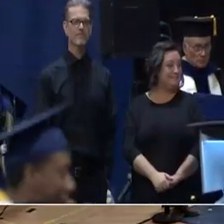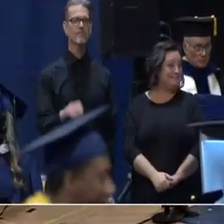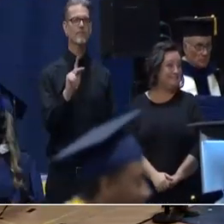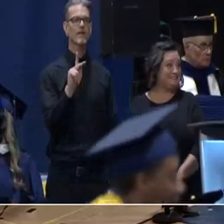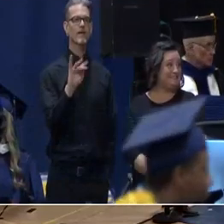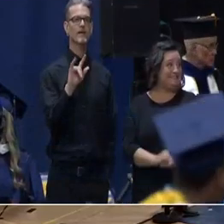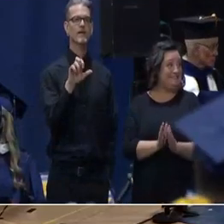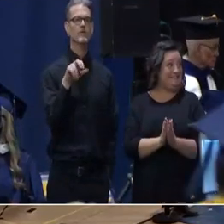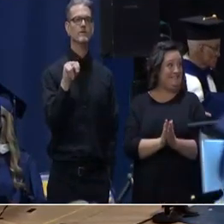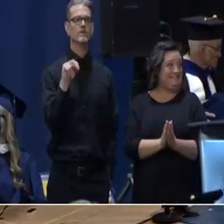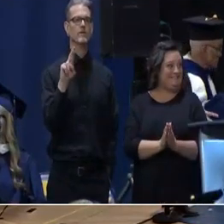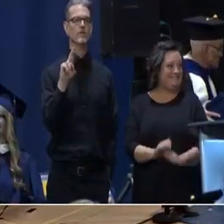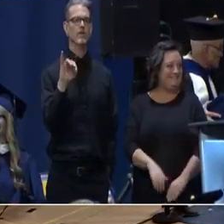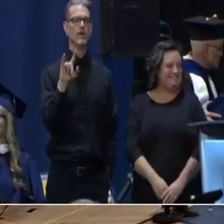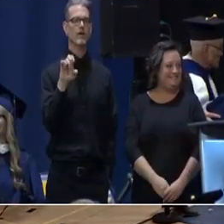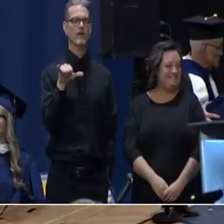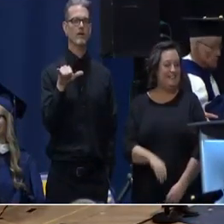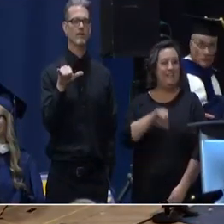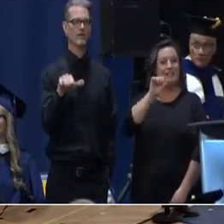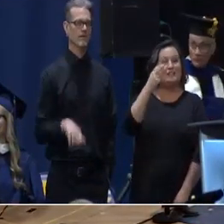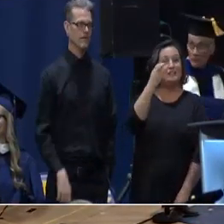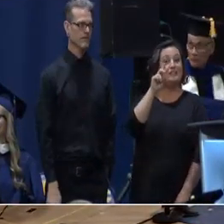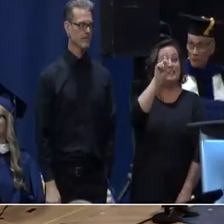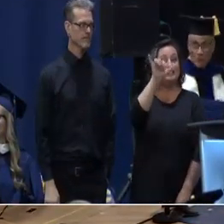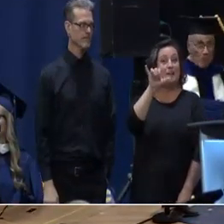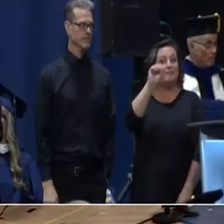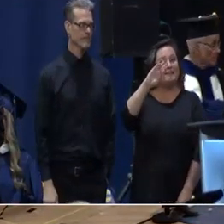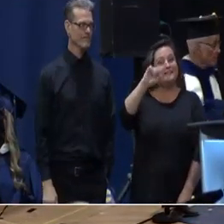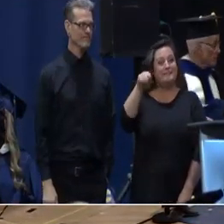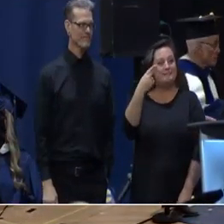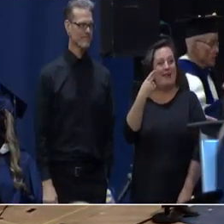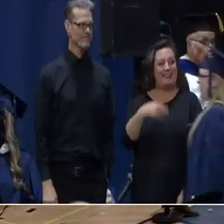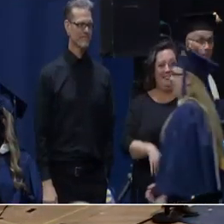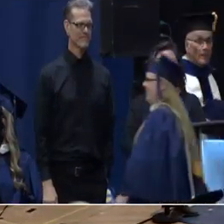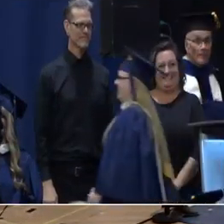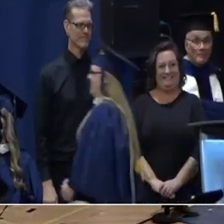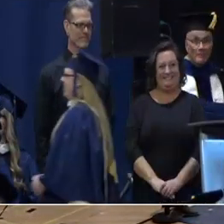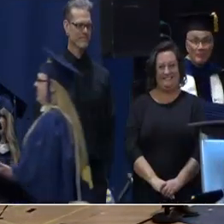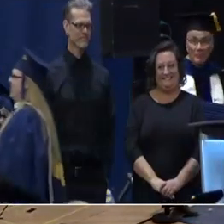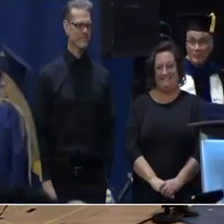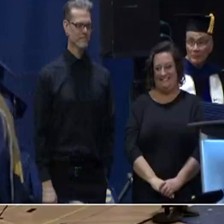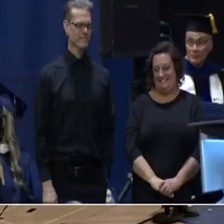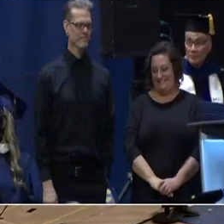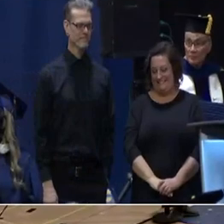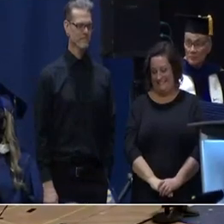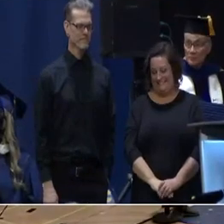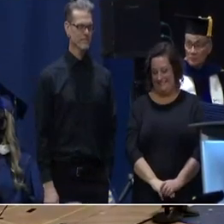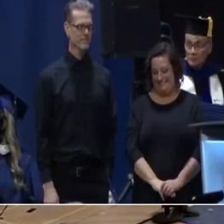Kirsten Riley. Shelby Smith.